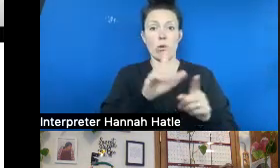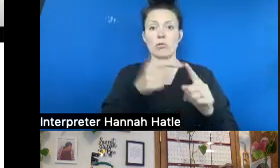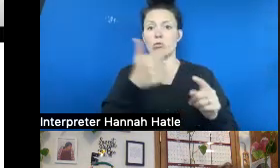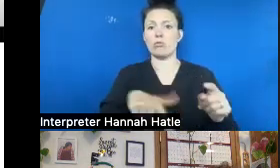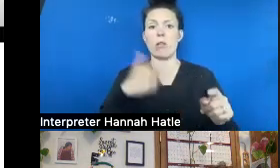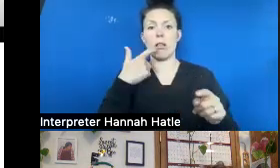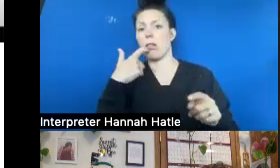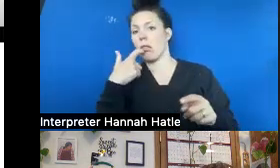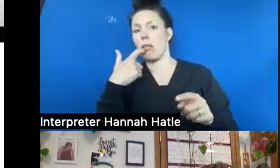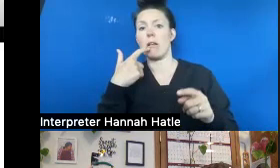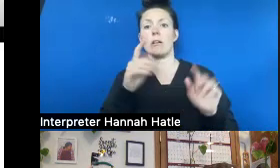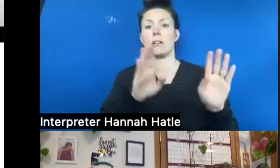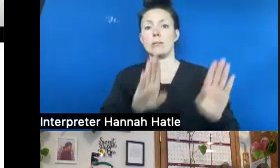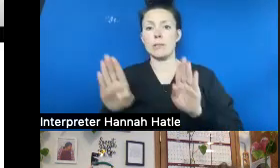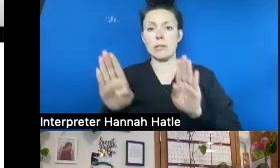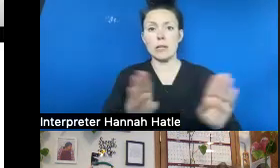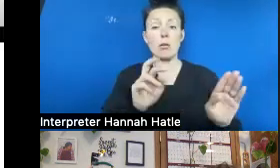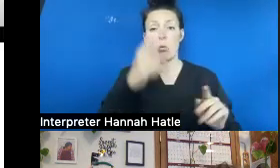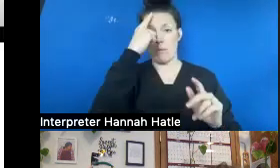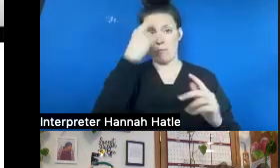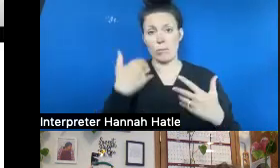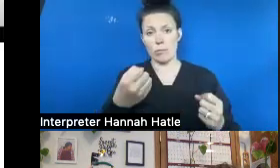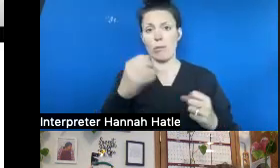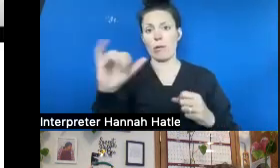addiction behaviors or sometimes mental health